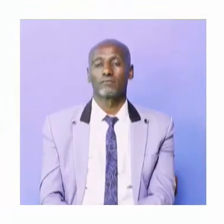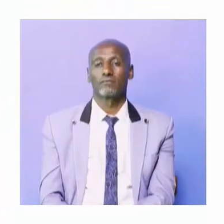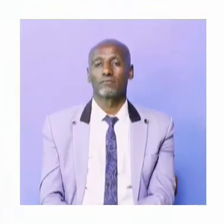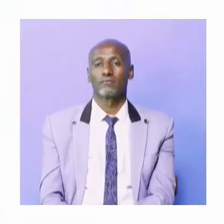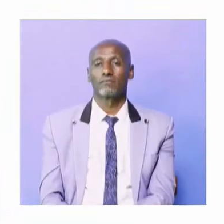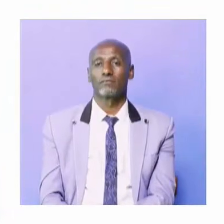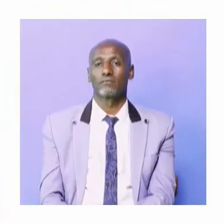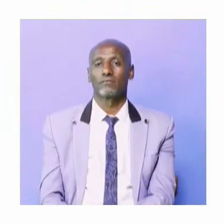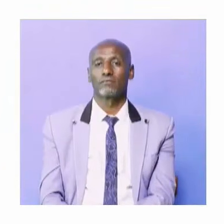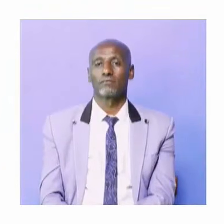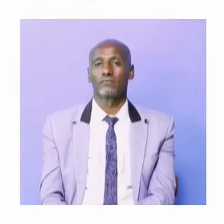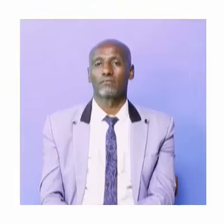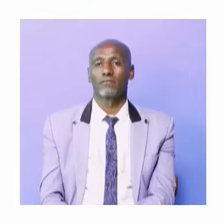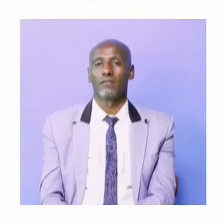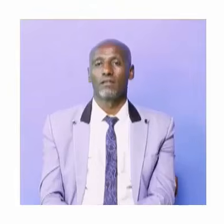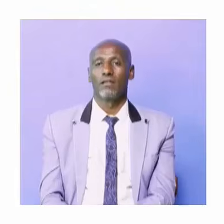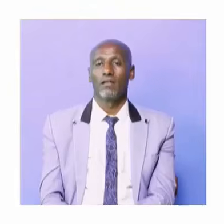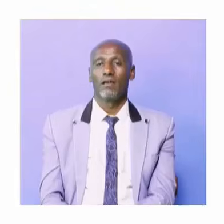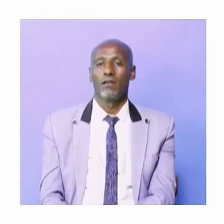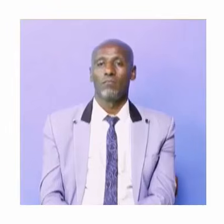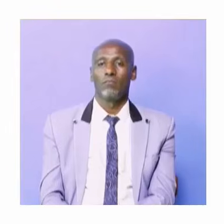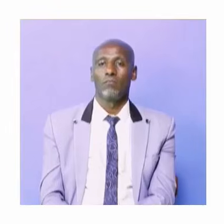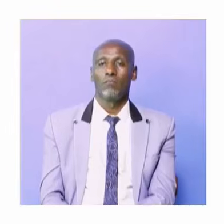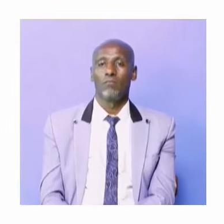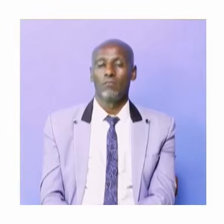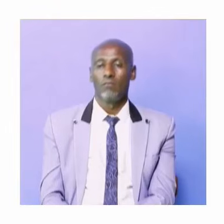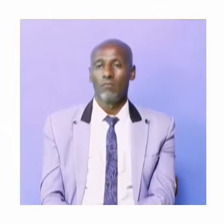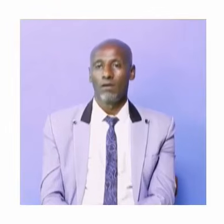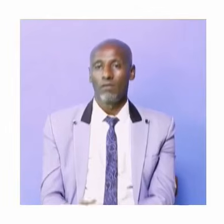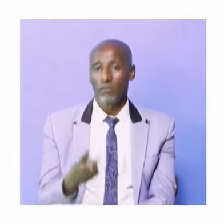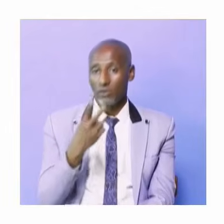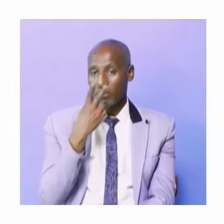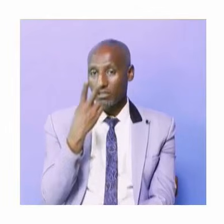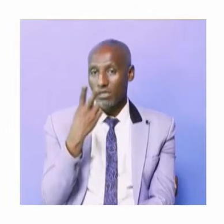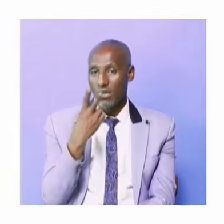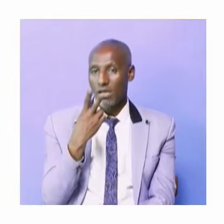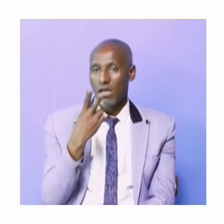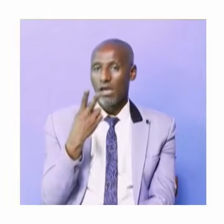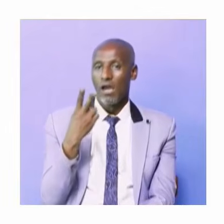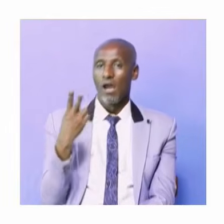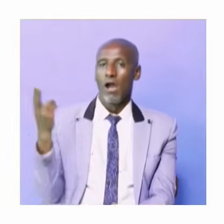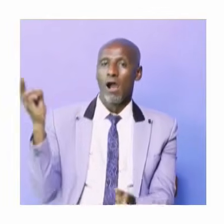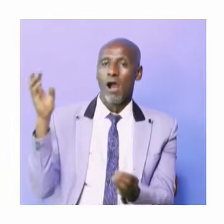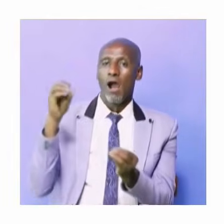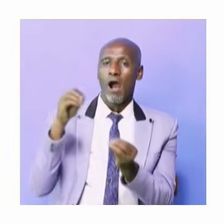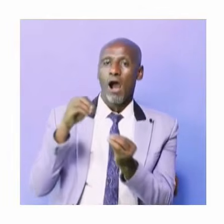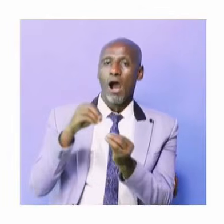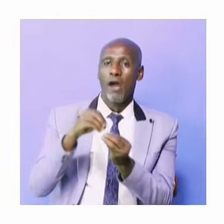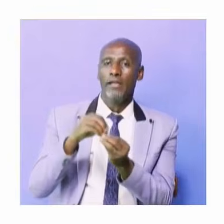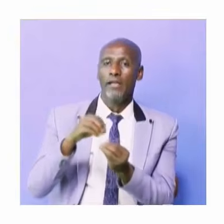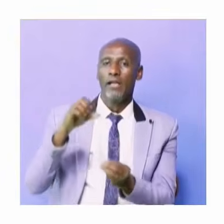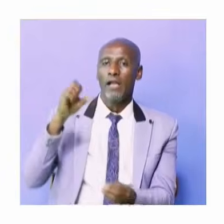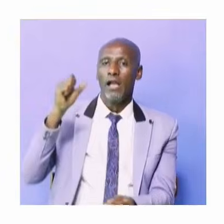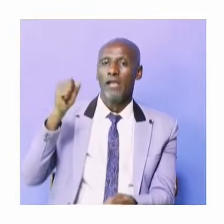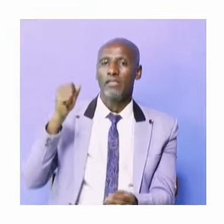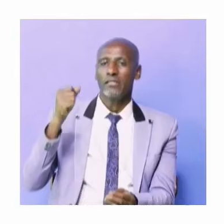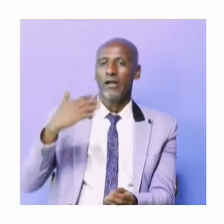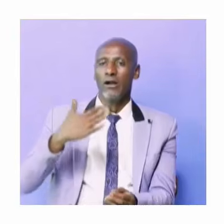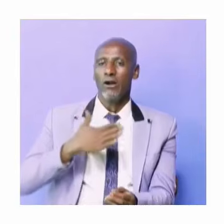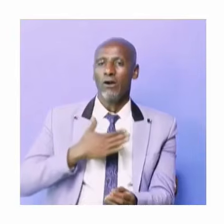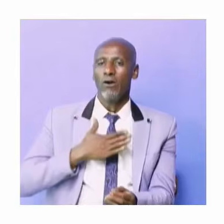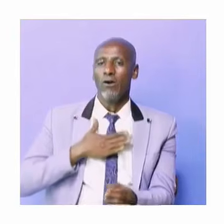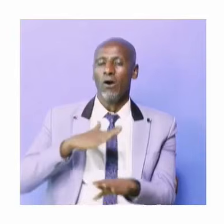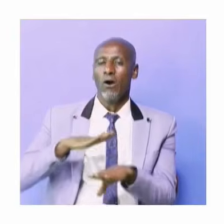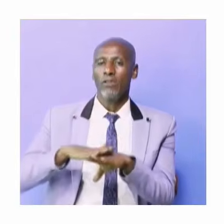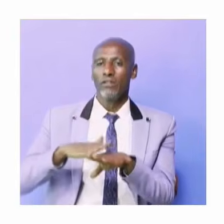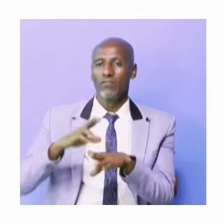Here we go. The sun sets. If you notice, I am adding S on my verb. Why? Because my